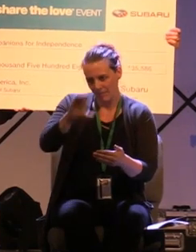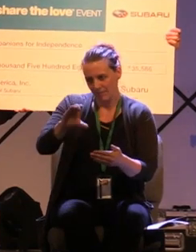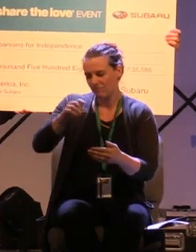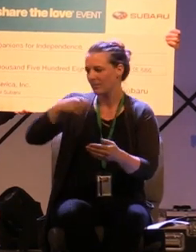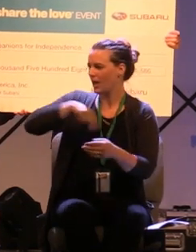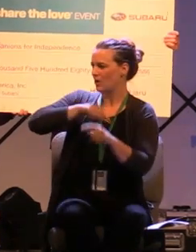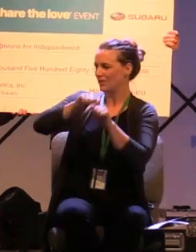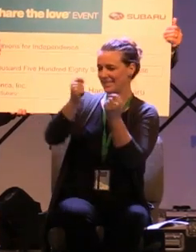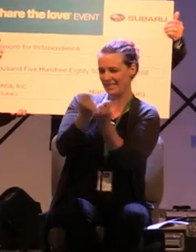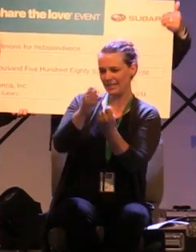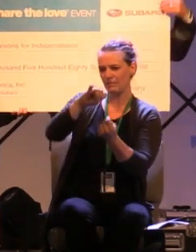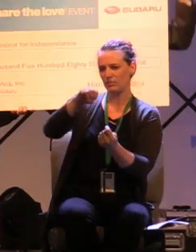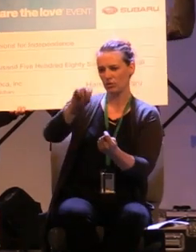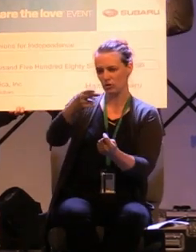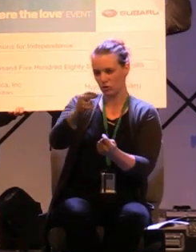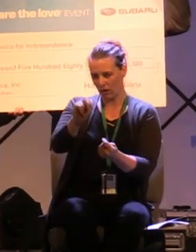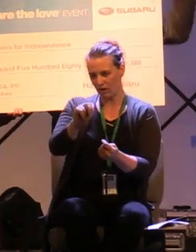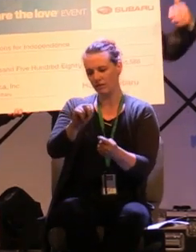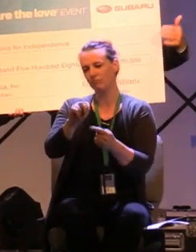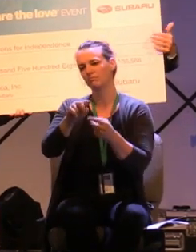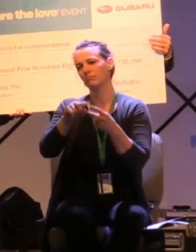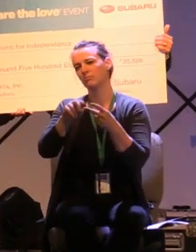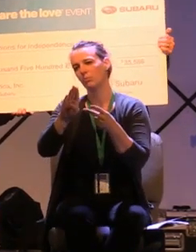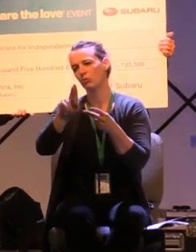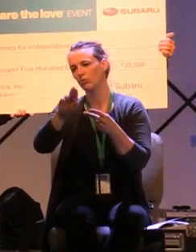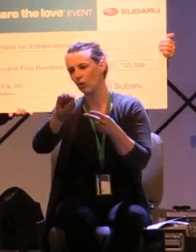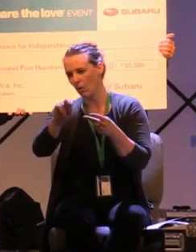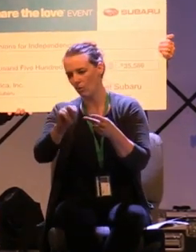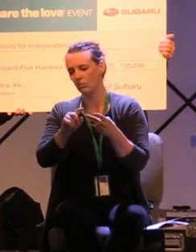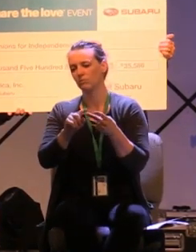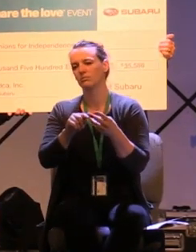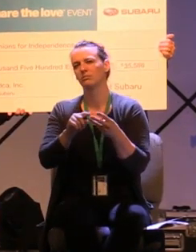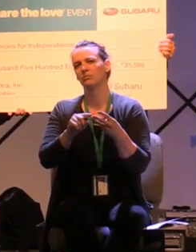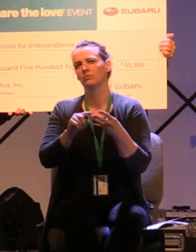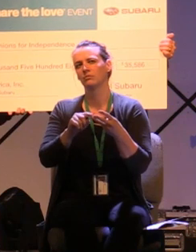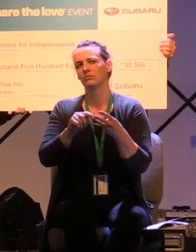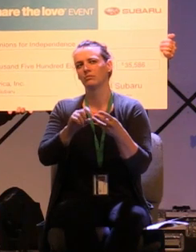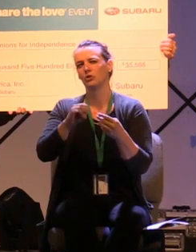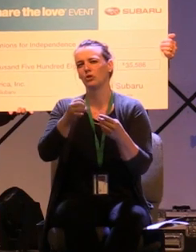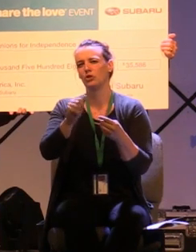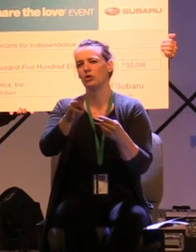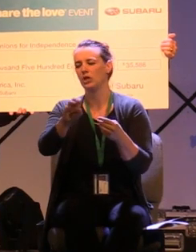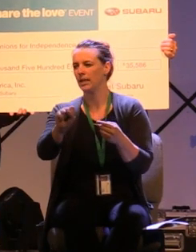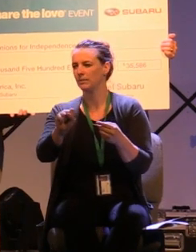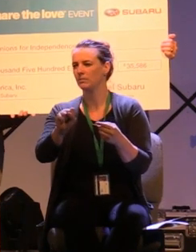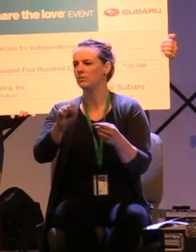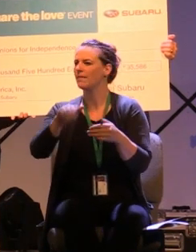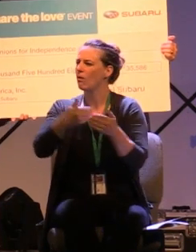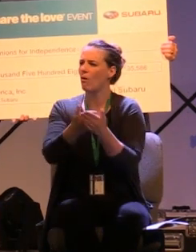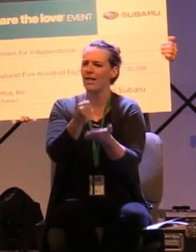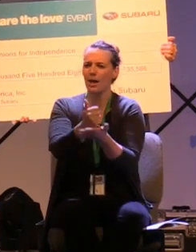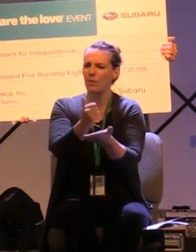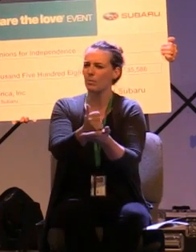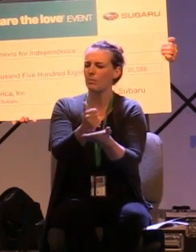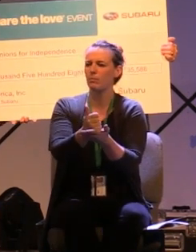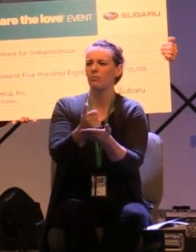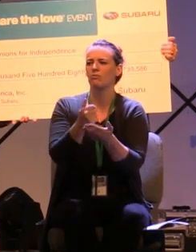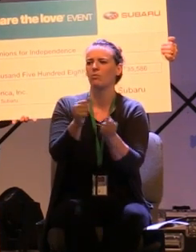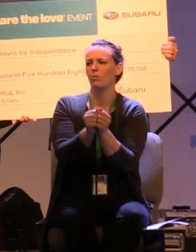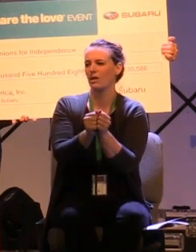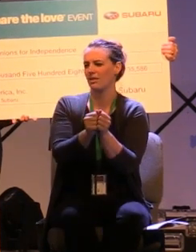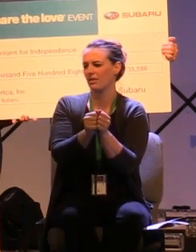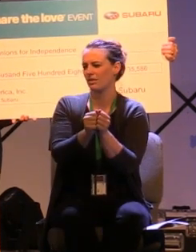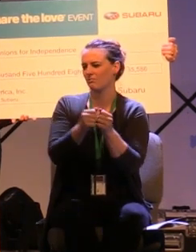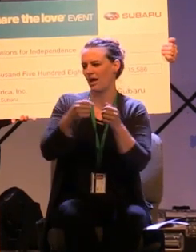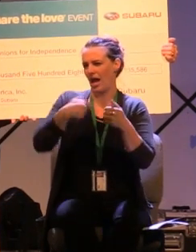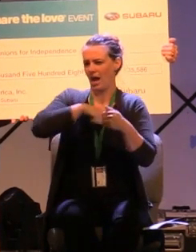team, John Bruno, the general sales manager, Jay, one of our salespeople, and they help our